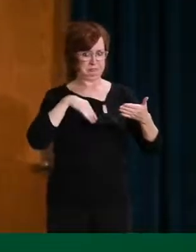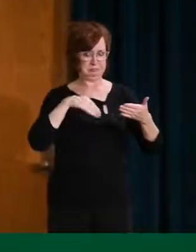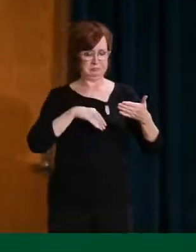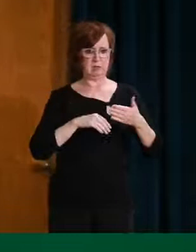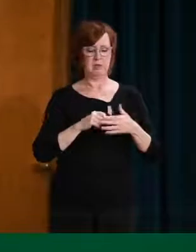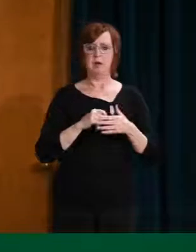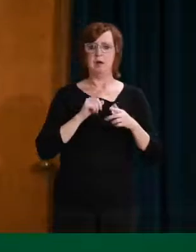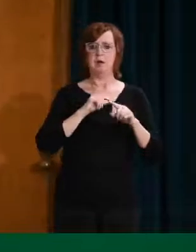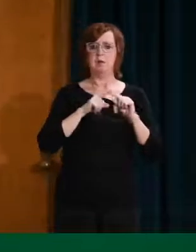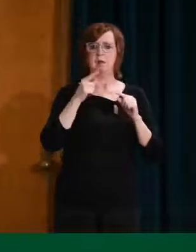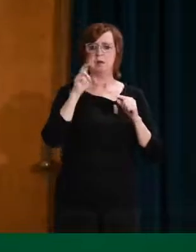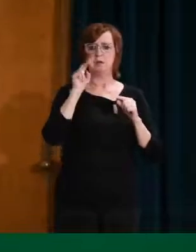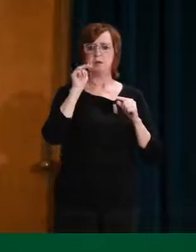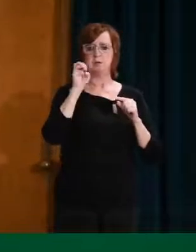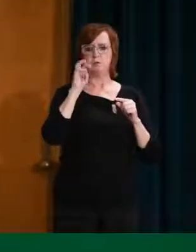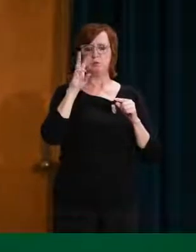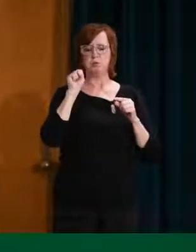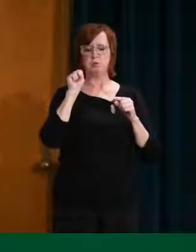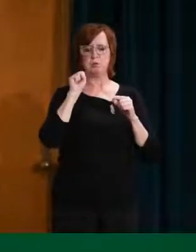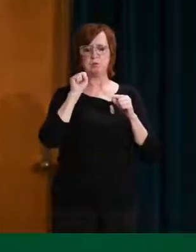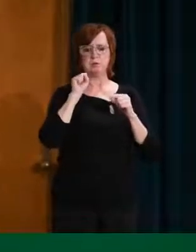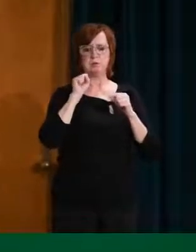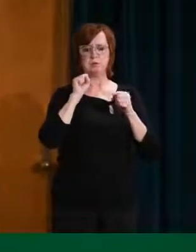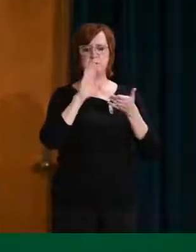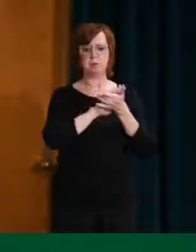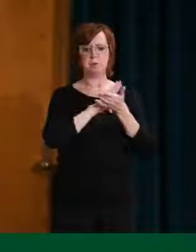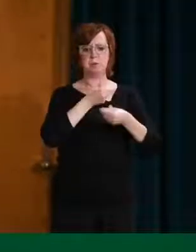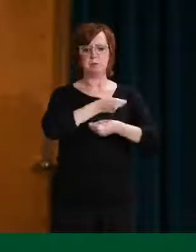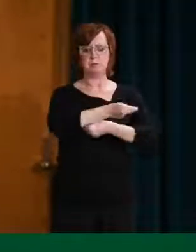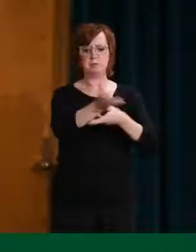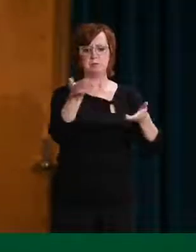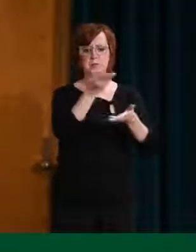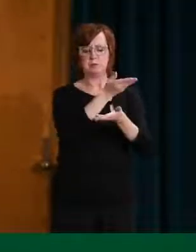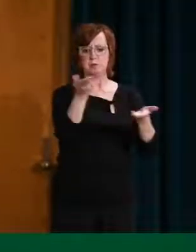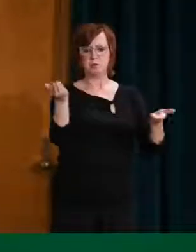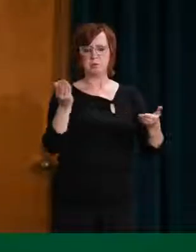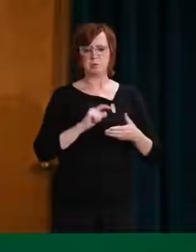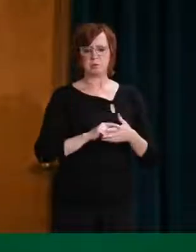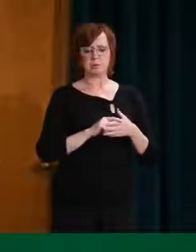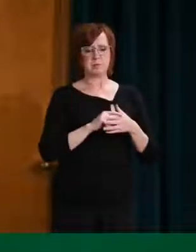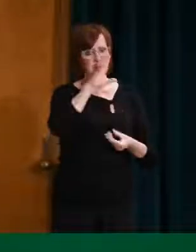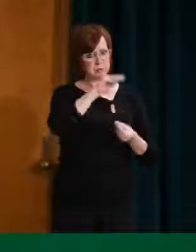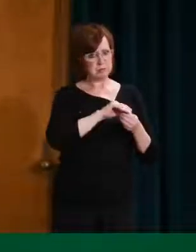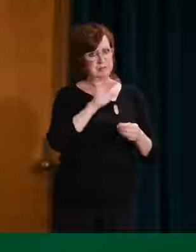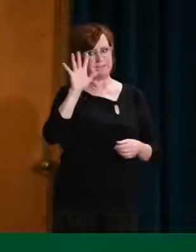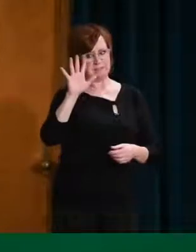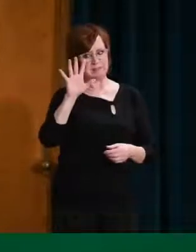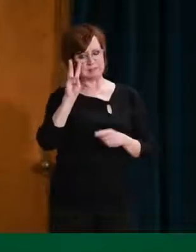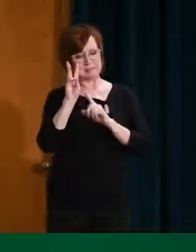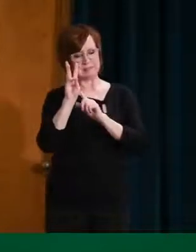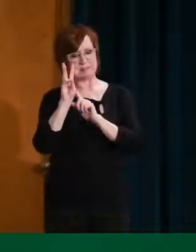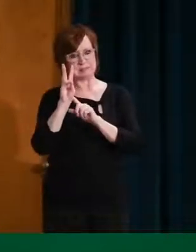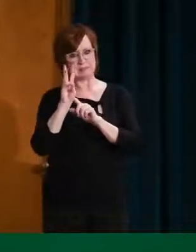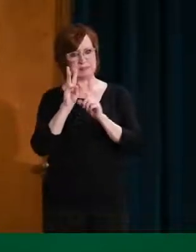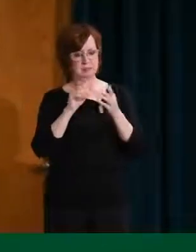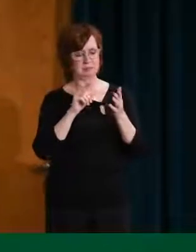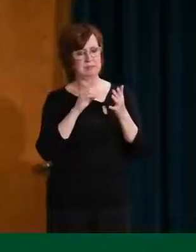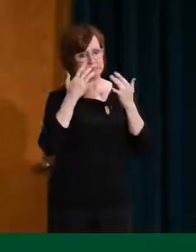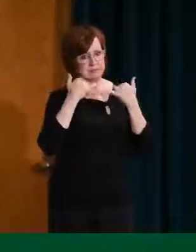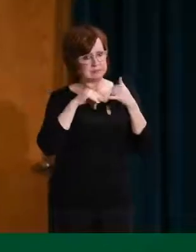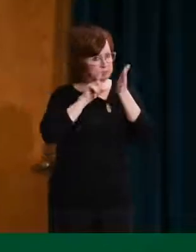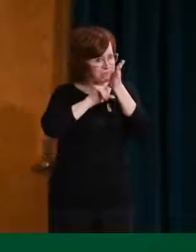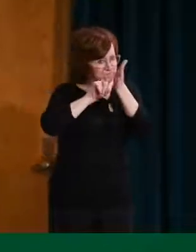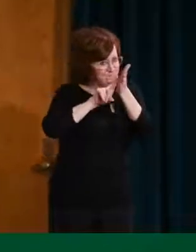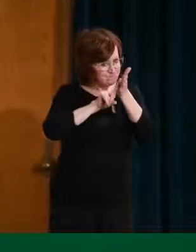news release is that there are 56 patients whose case contact investigation